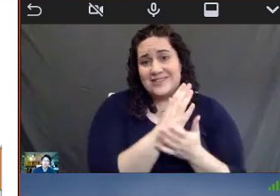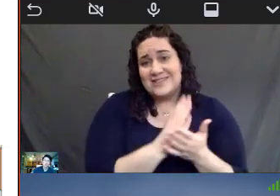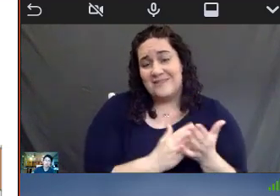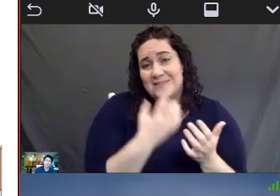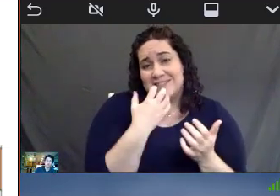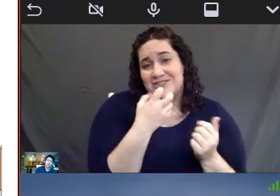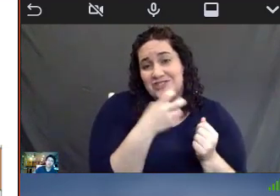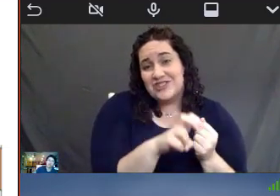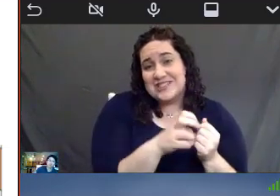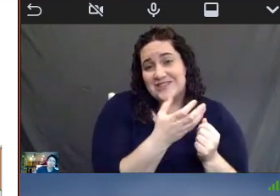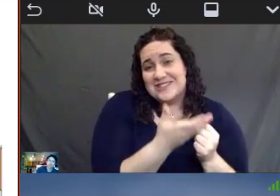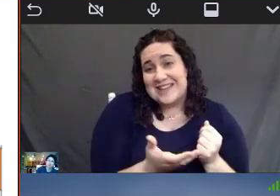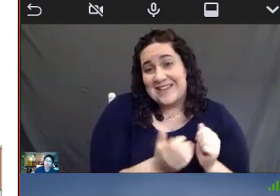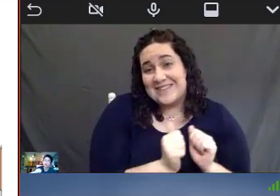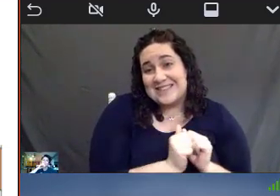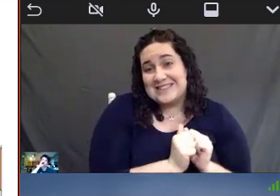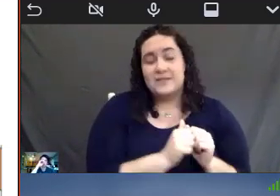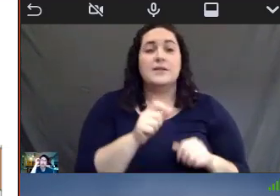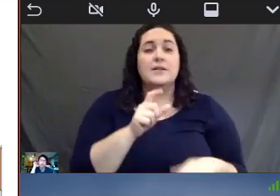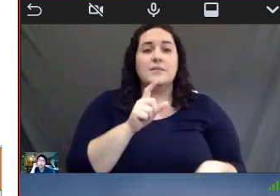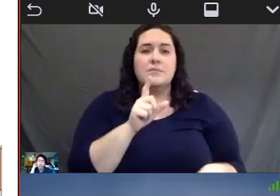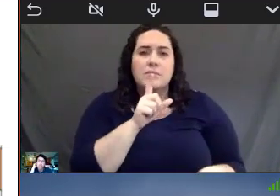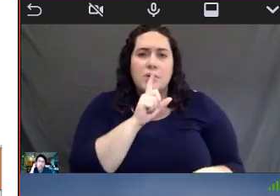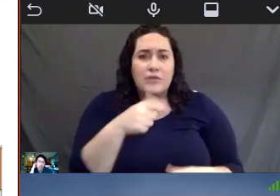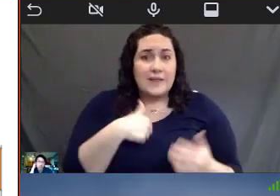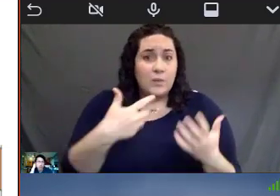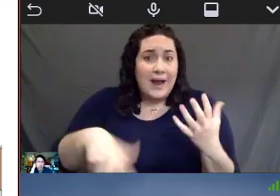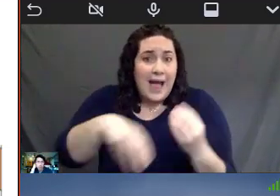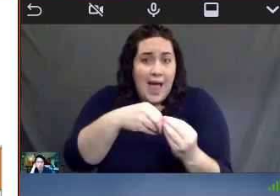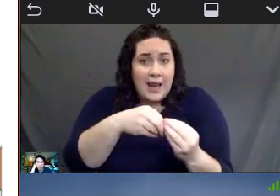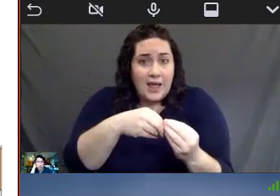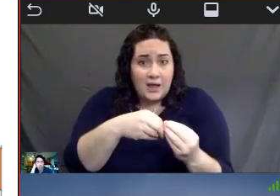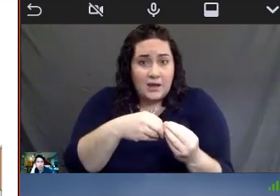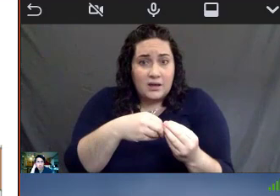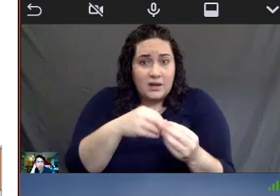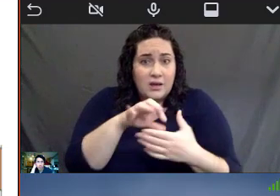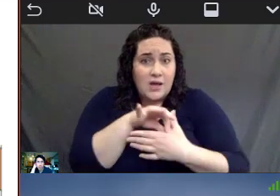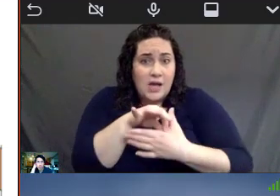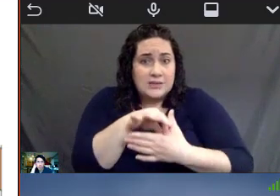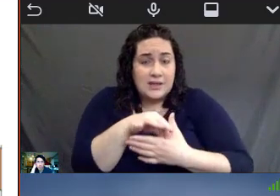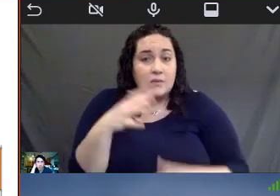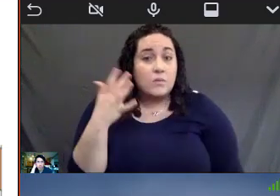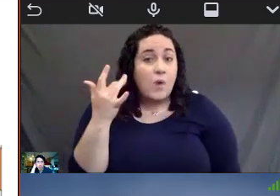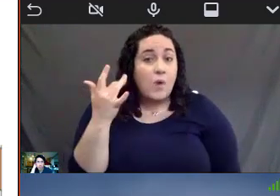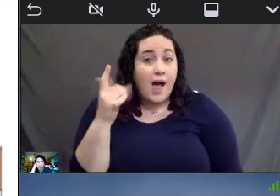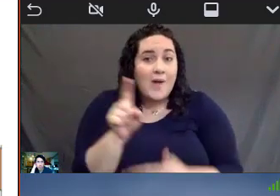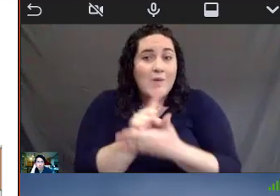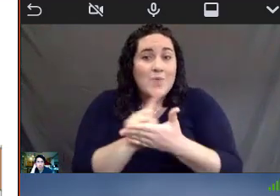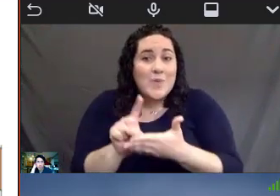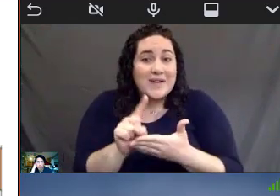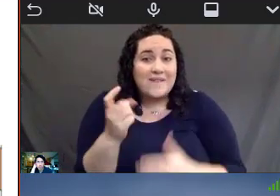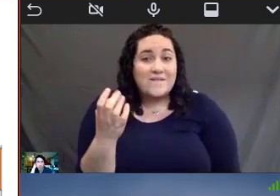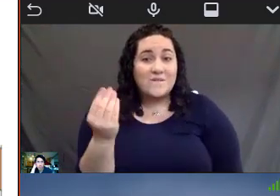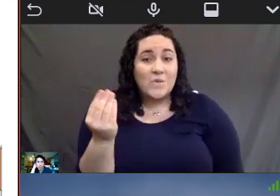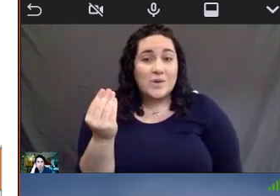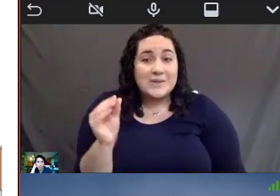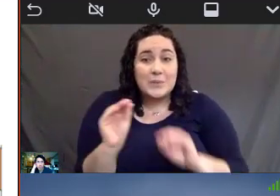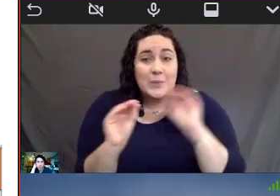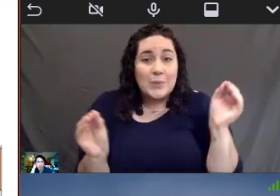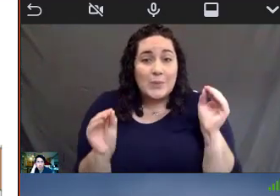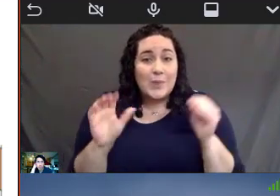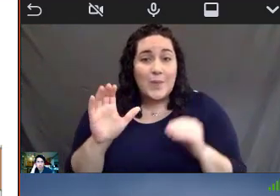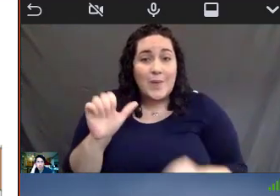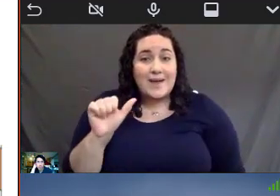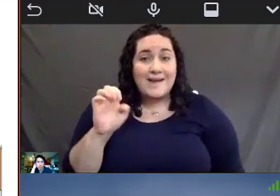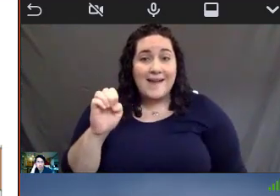a full extra week because we don't have the case study to do in week 14. But we lost that review of Module 2. We'll